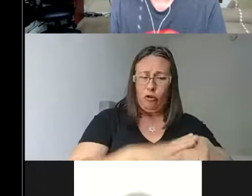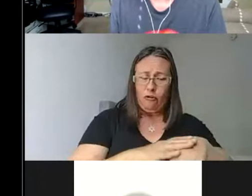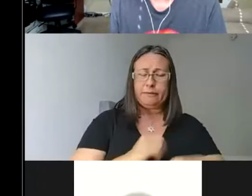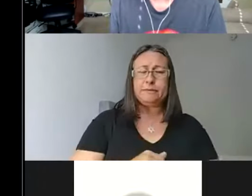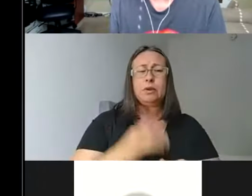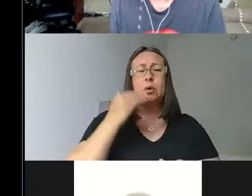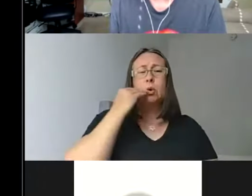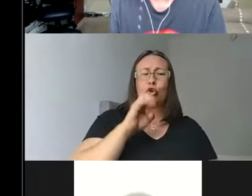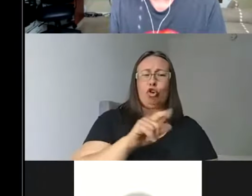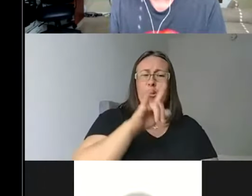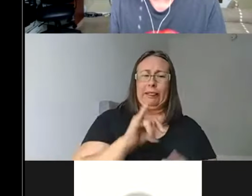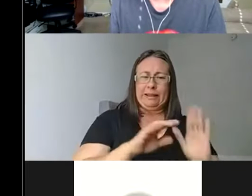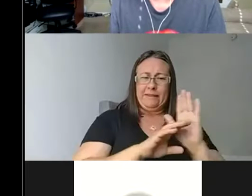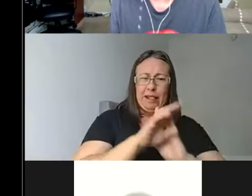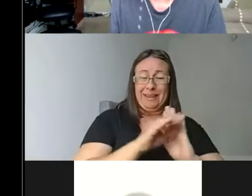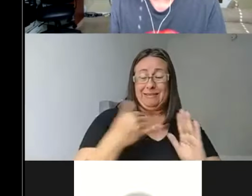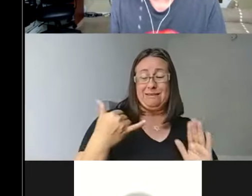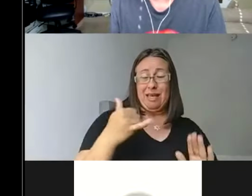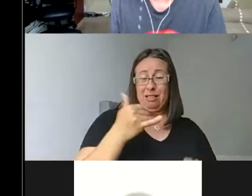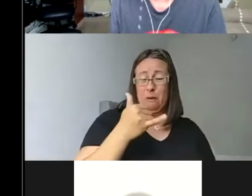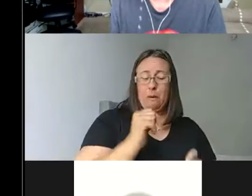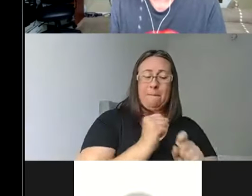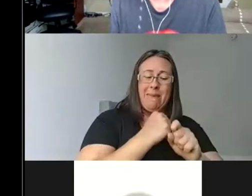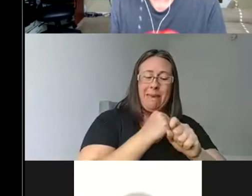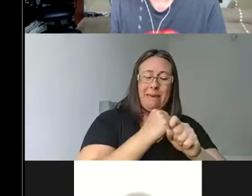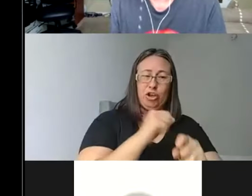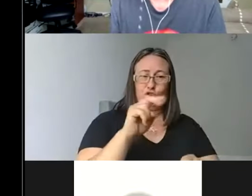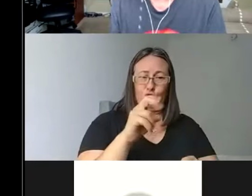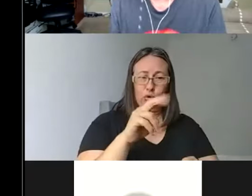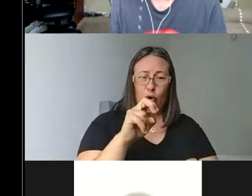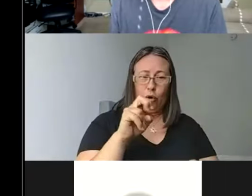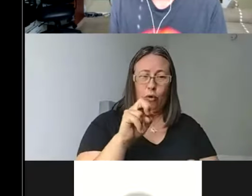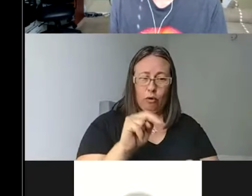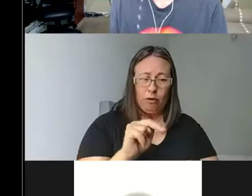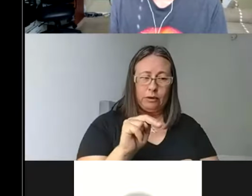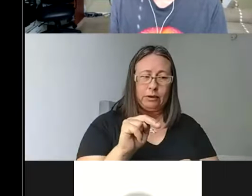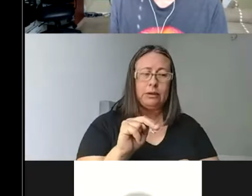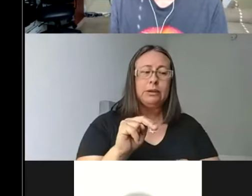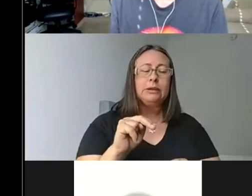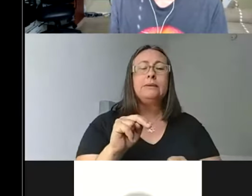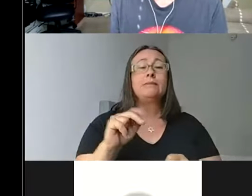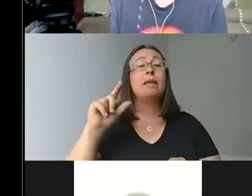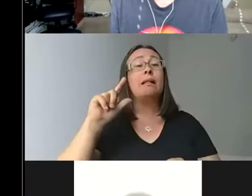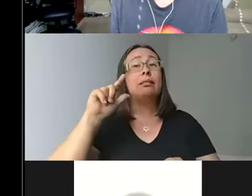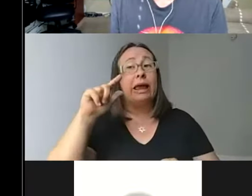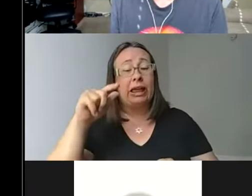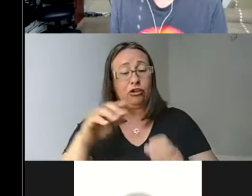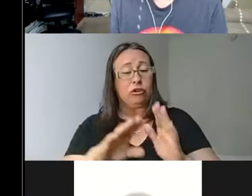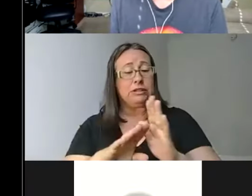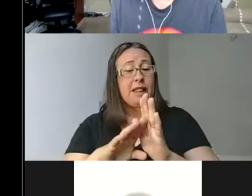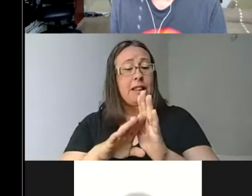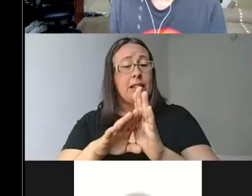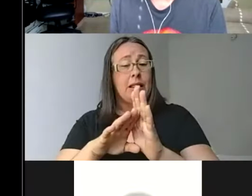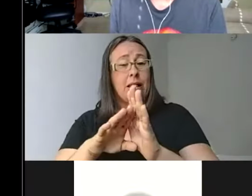these progenitors down here in yellow are making neurons. So they're undergoing neurogenesis. And later in development, some